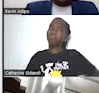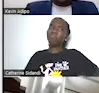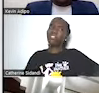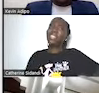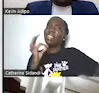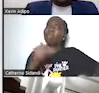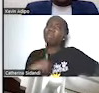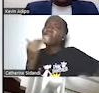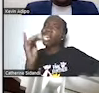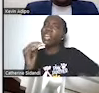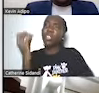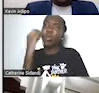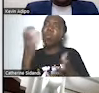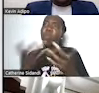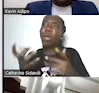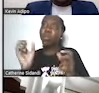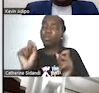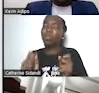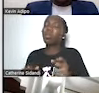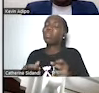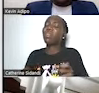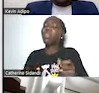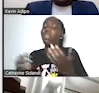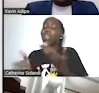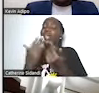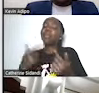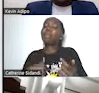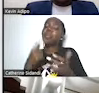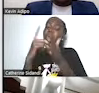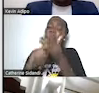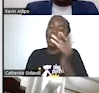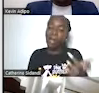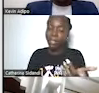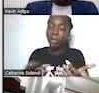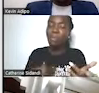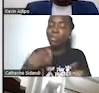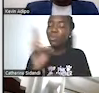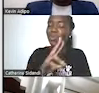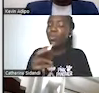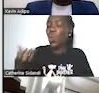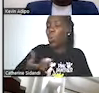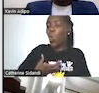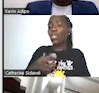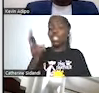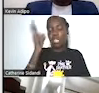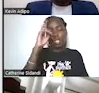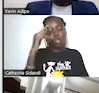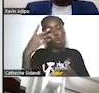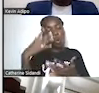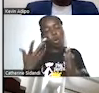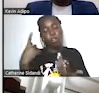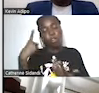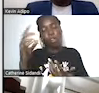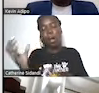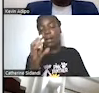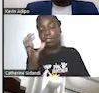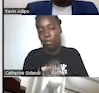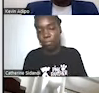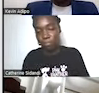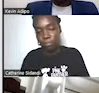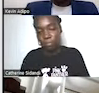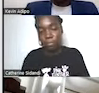in terms of, am I going to use it for my own reasons or for the customers, for the customer's objective?